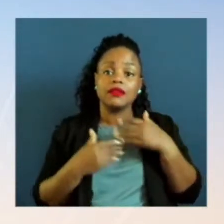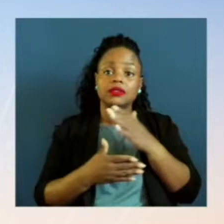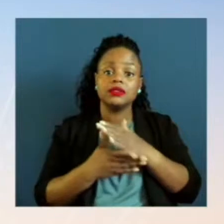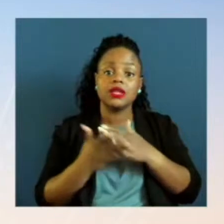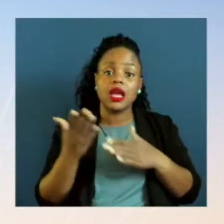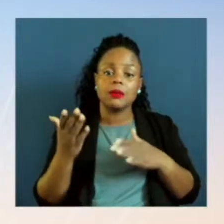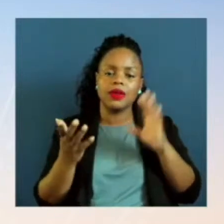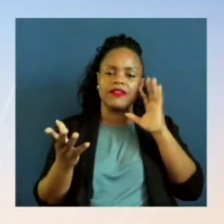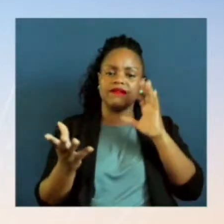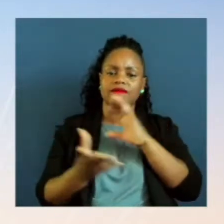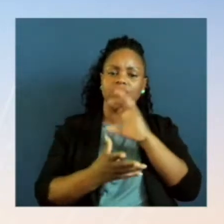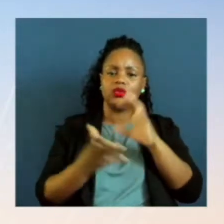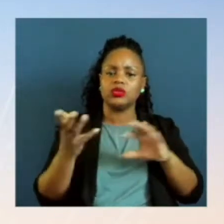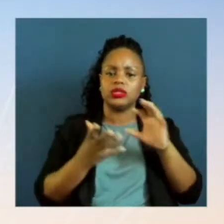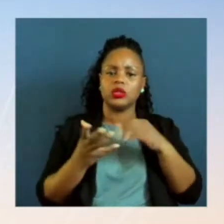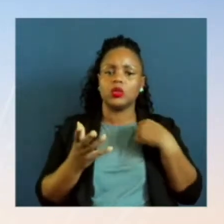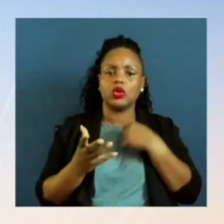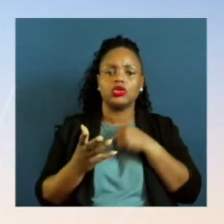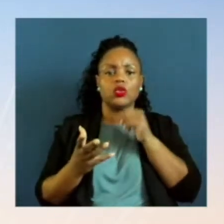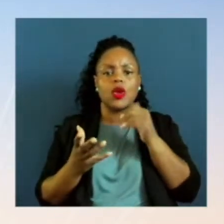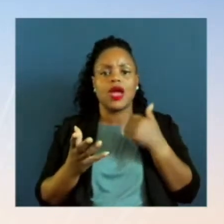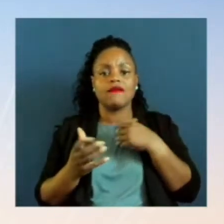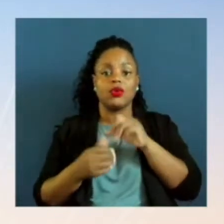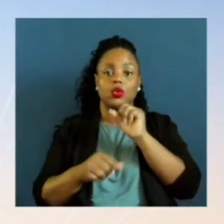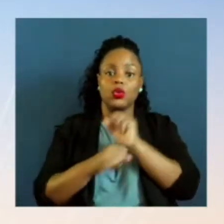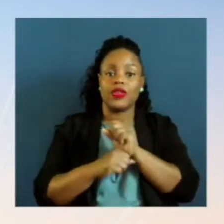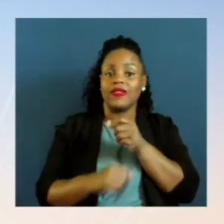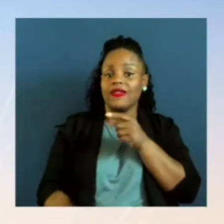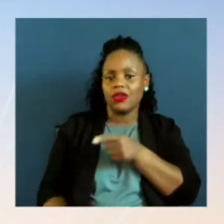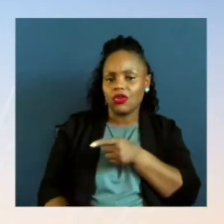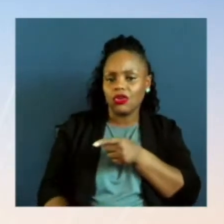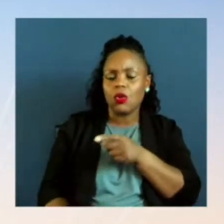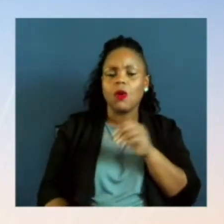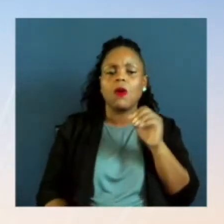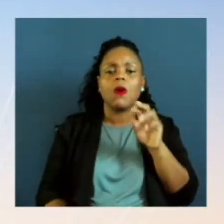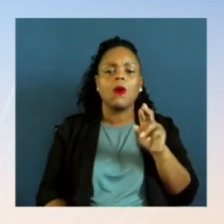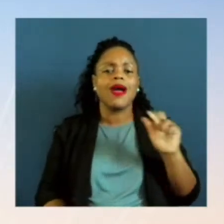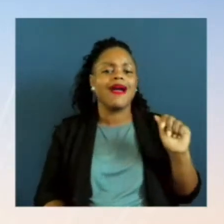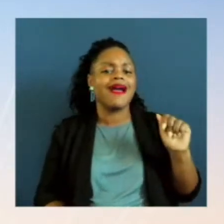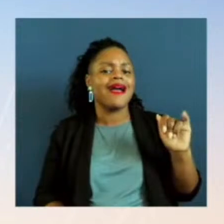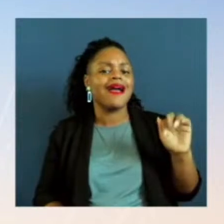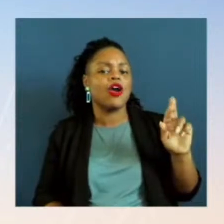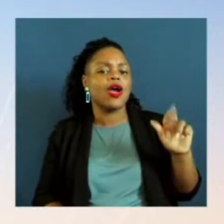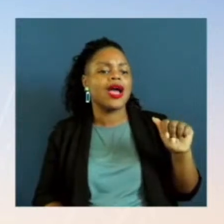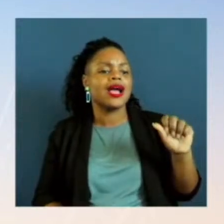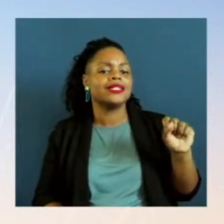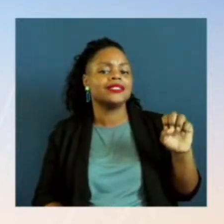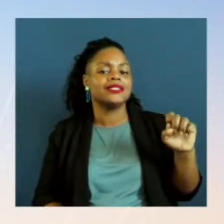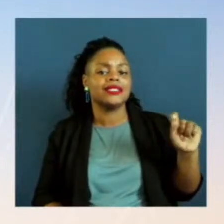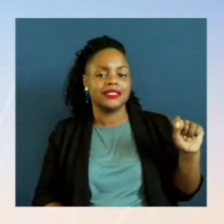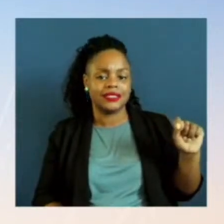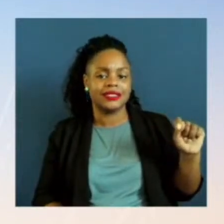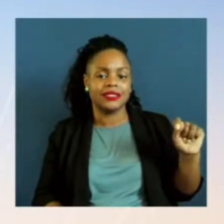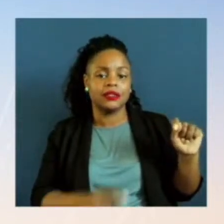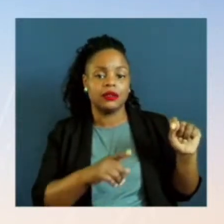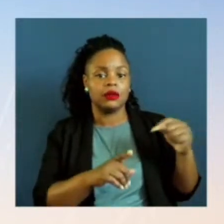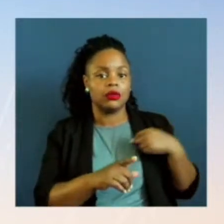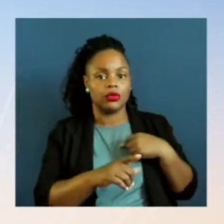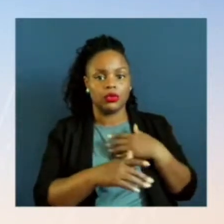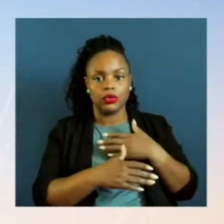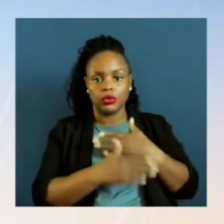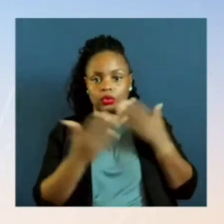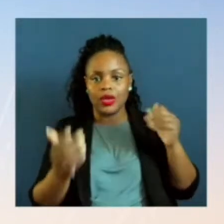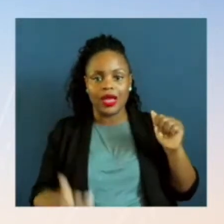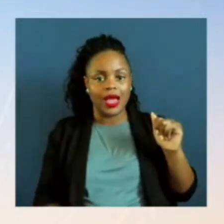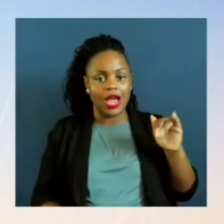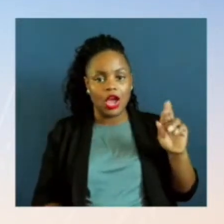personnel on the ground, nor do we have air assets in the country, and we don't control the airspace. So anyone who's suggesting we are preventing these flights, that's